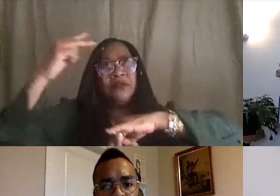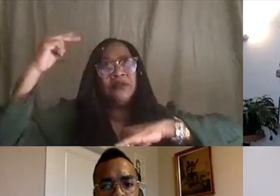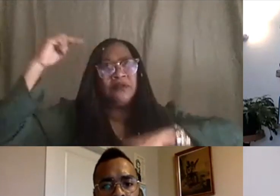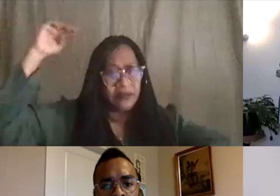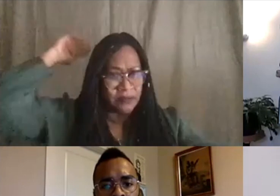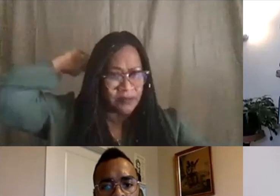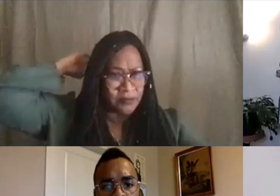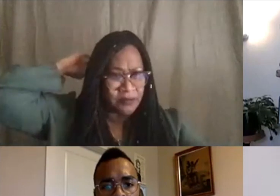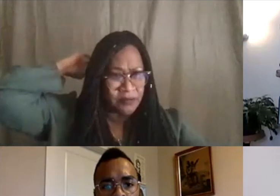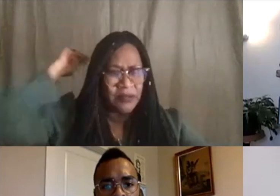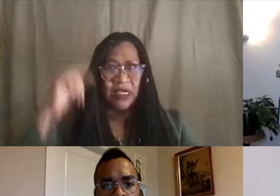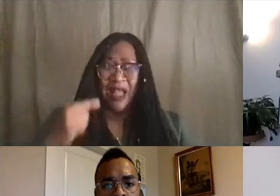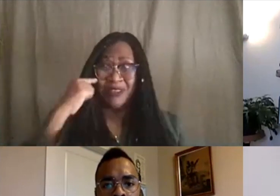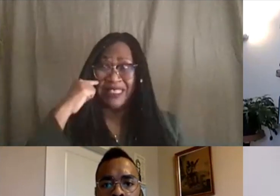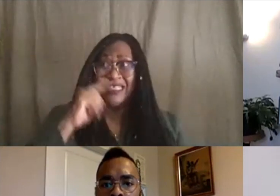actually, in this really morbid way,